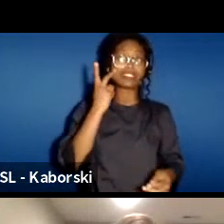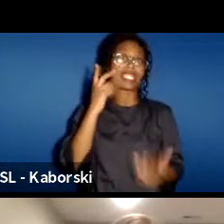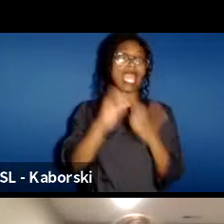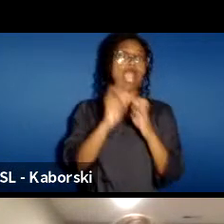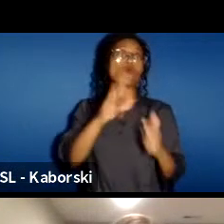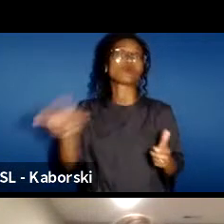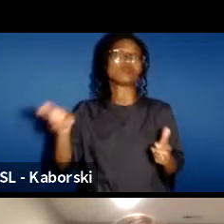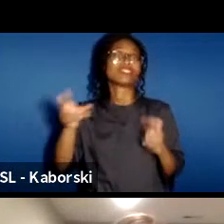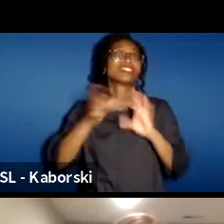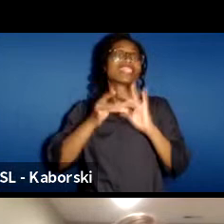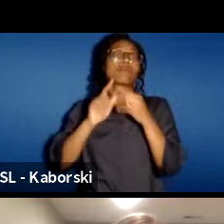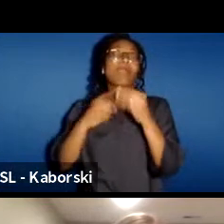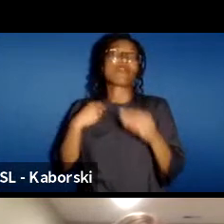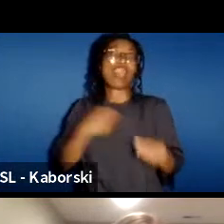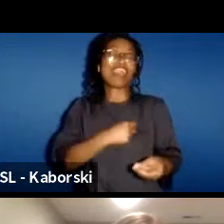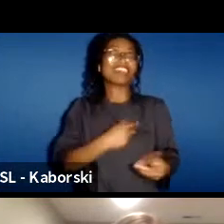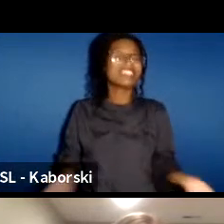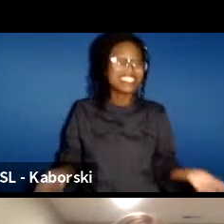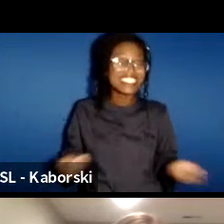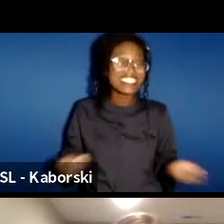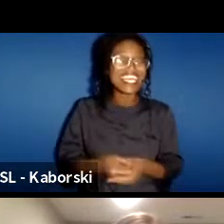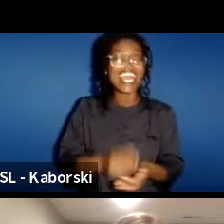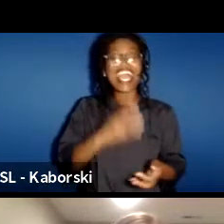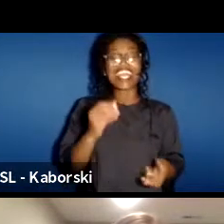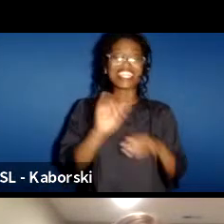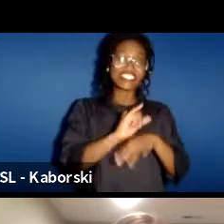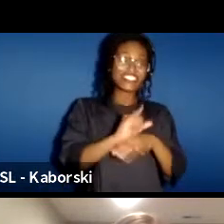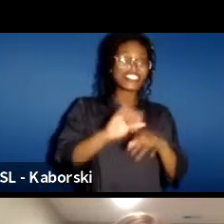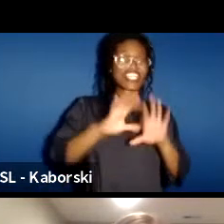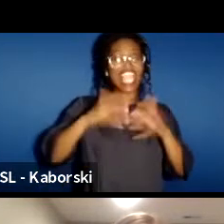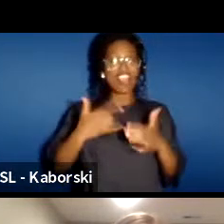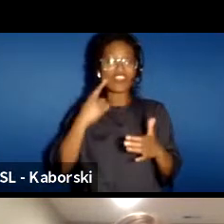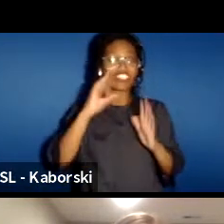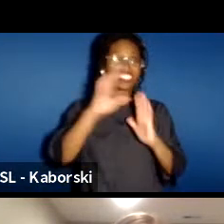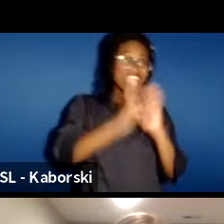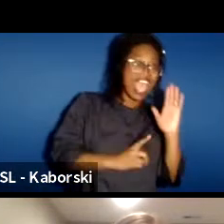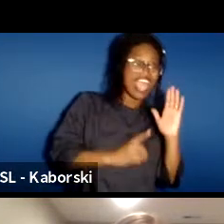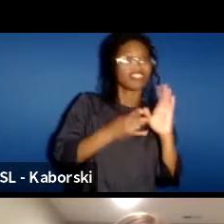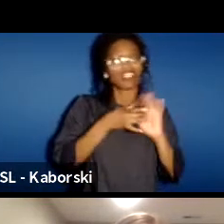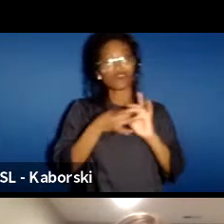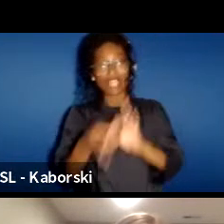the industry, the category, and the design and aesthetic that's gone along with it.